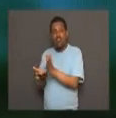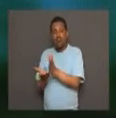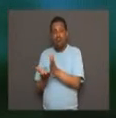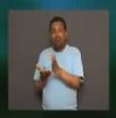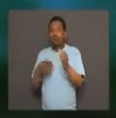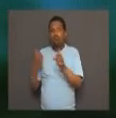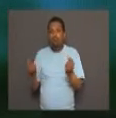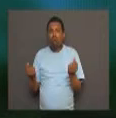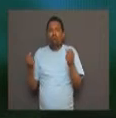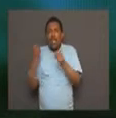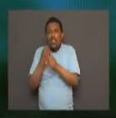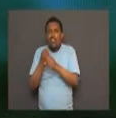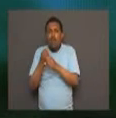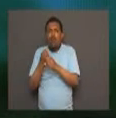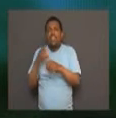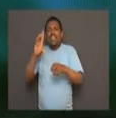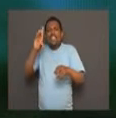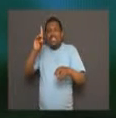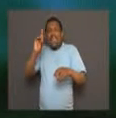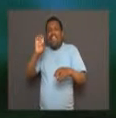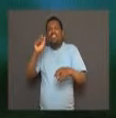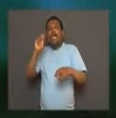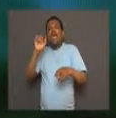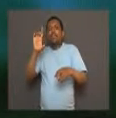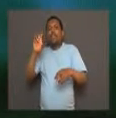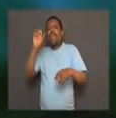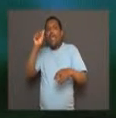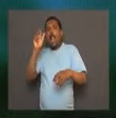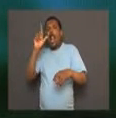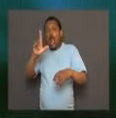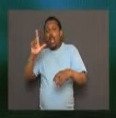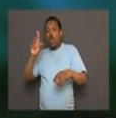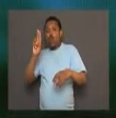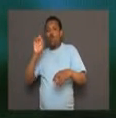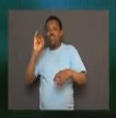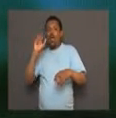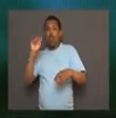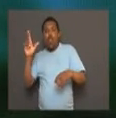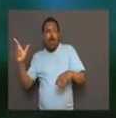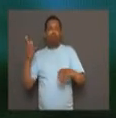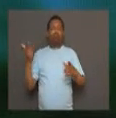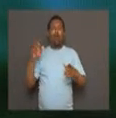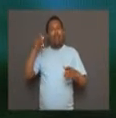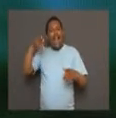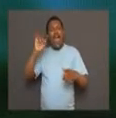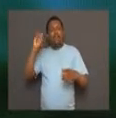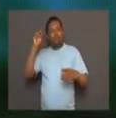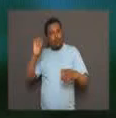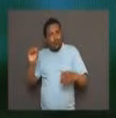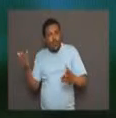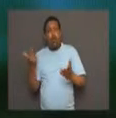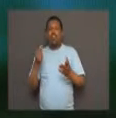River basin makes up the deltaic alluvial plains of